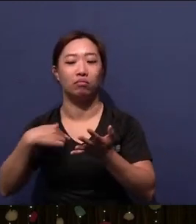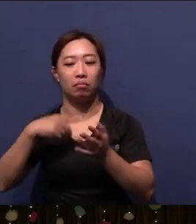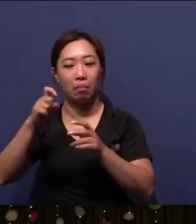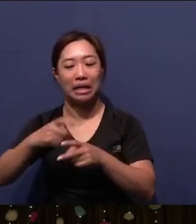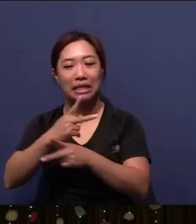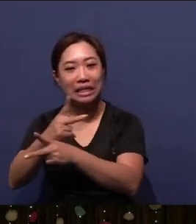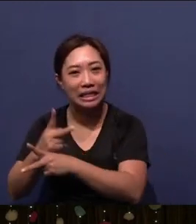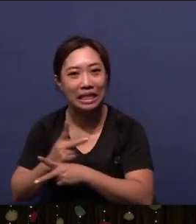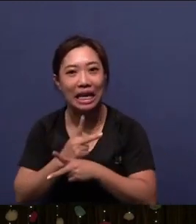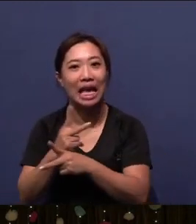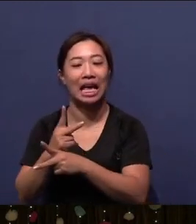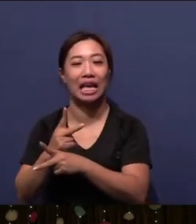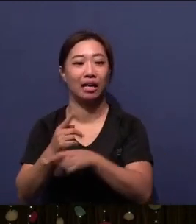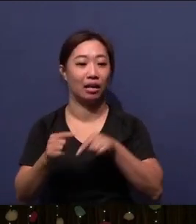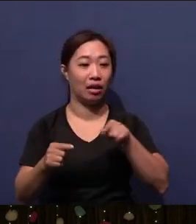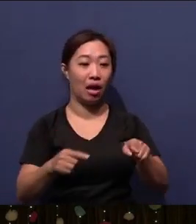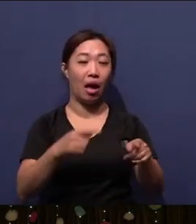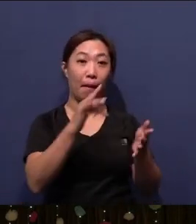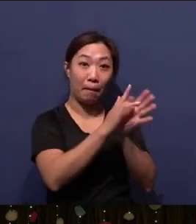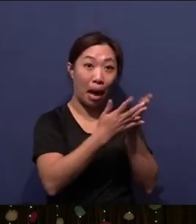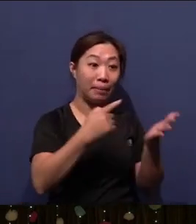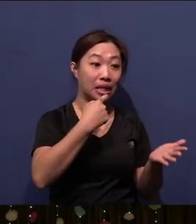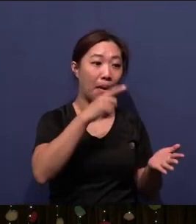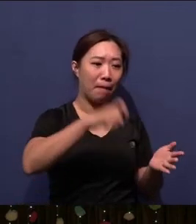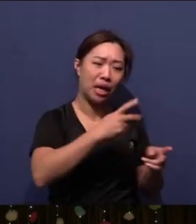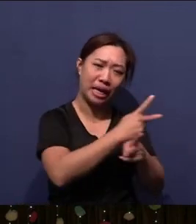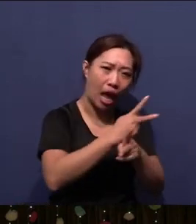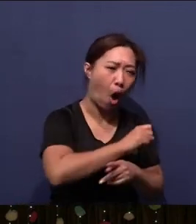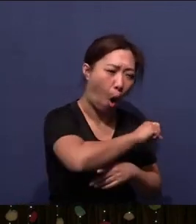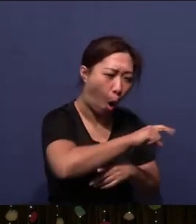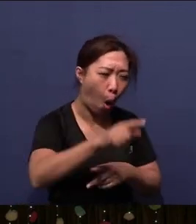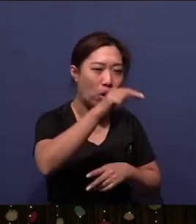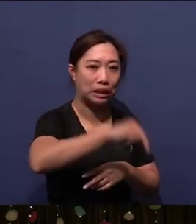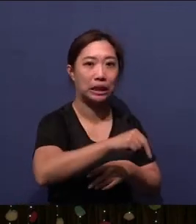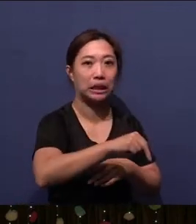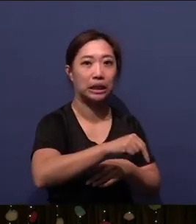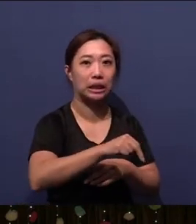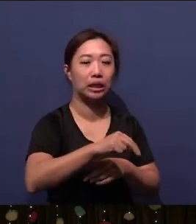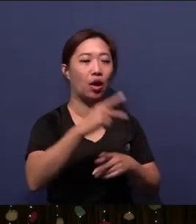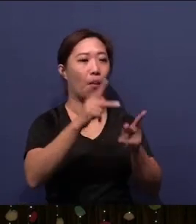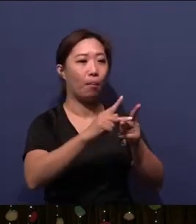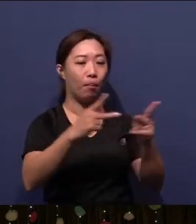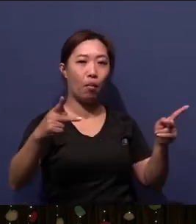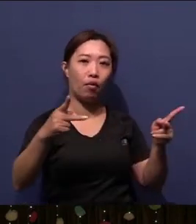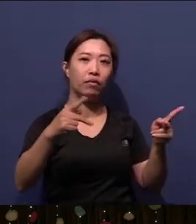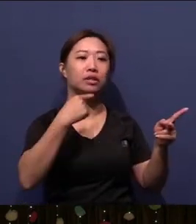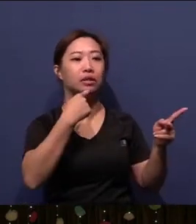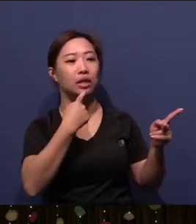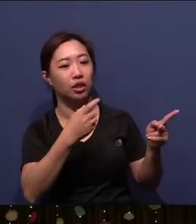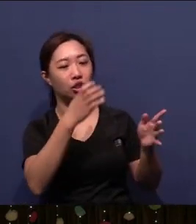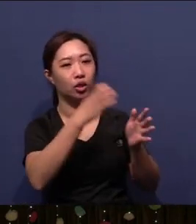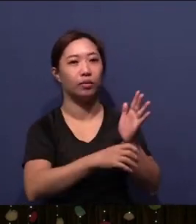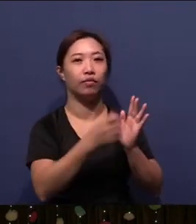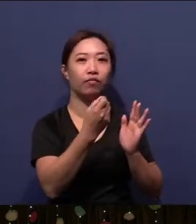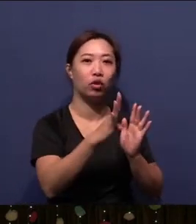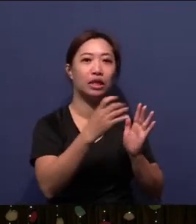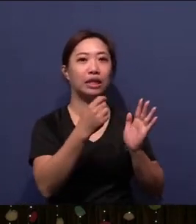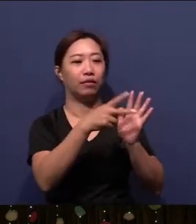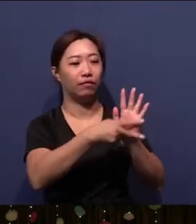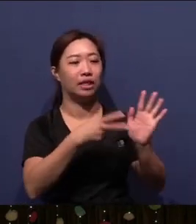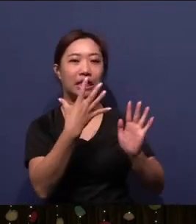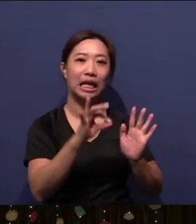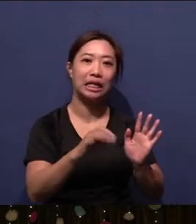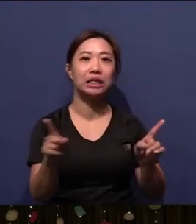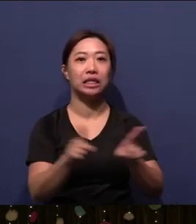care for all who need. We see in Proverbs chapter 14 and chapter 19 that we were told that